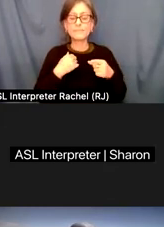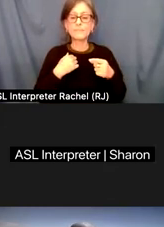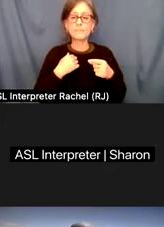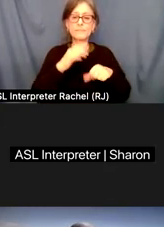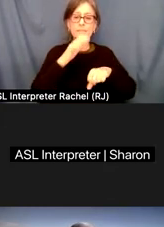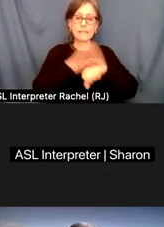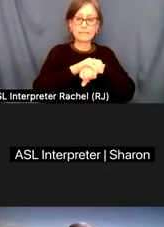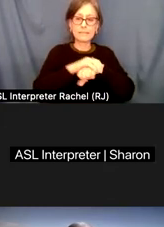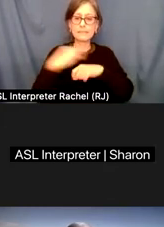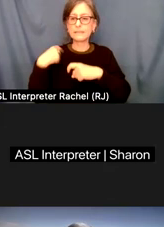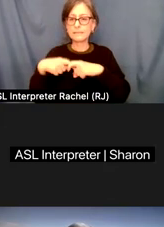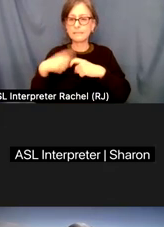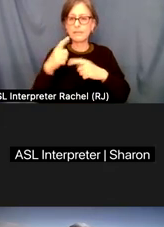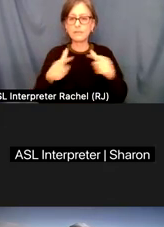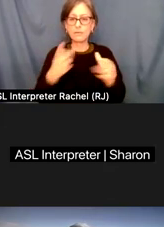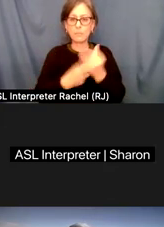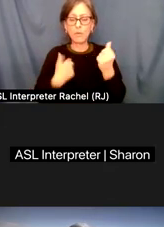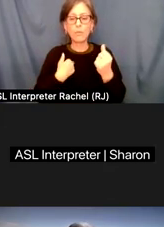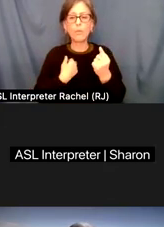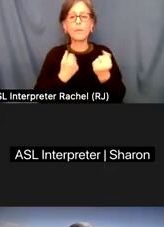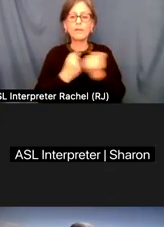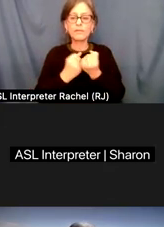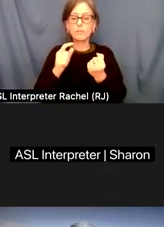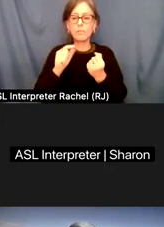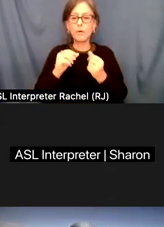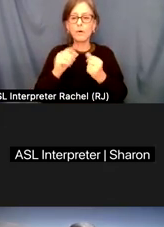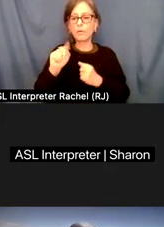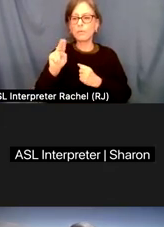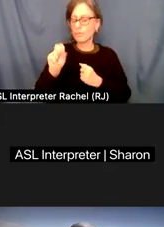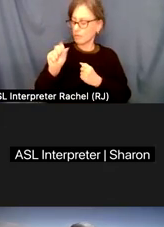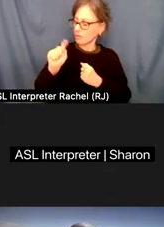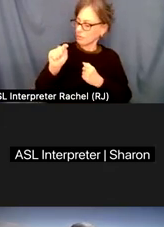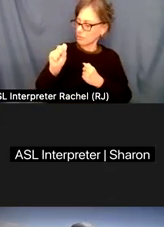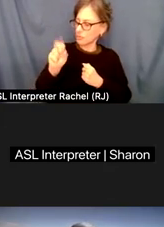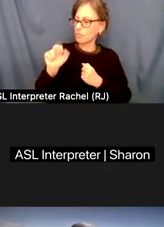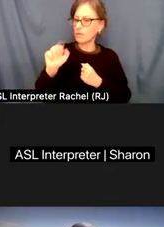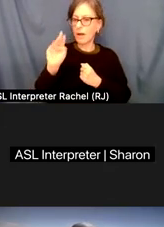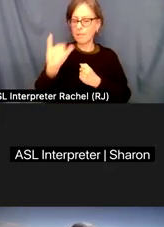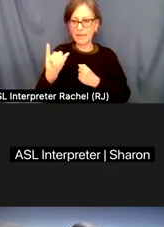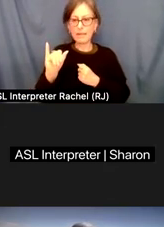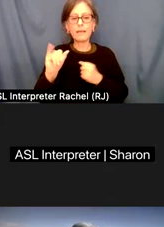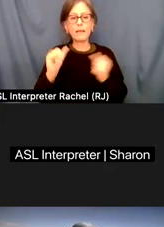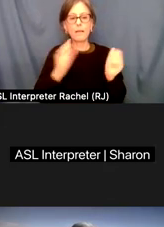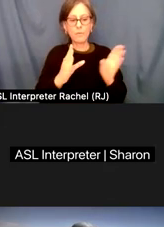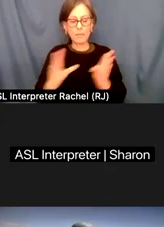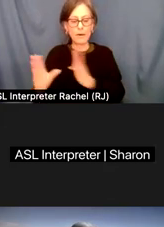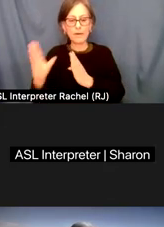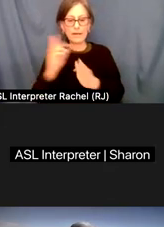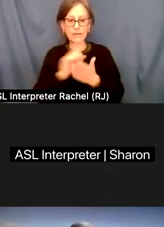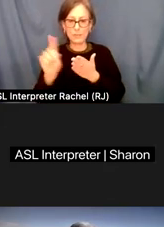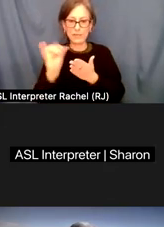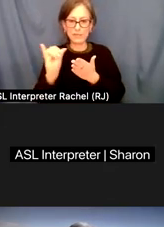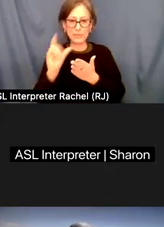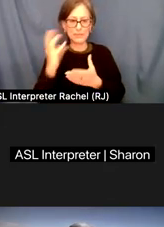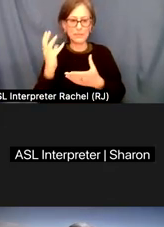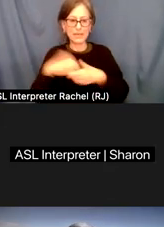terremotos.org. We do support Tsunami Preparedness Week, which in 2026, it's always the last week of the month, so we like to include the